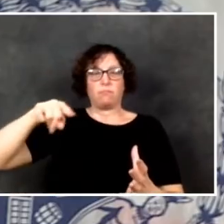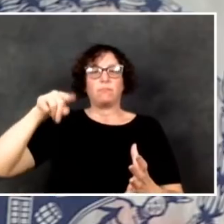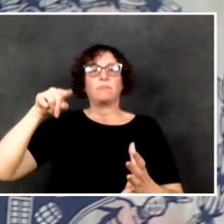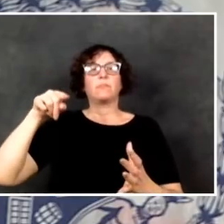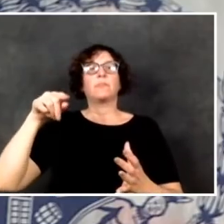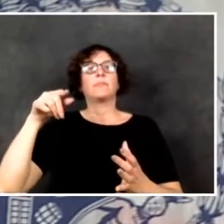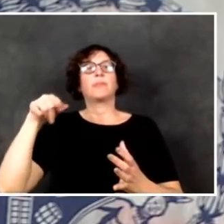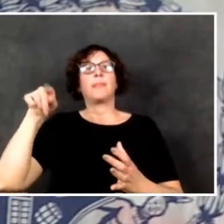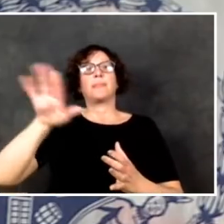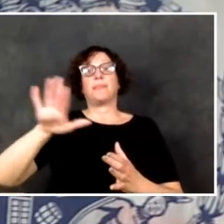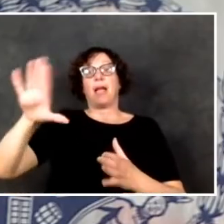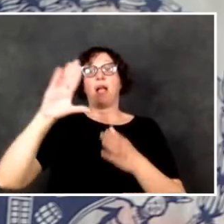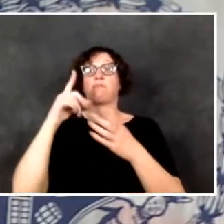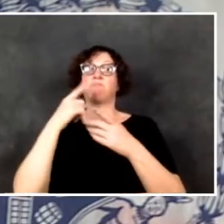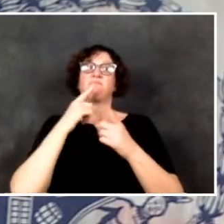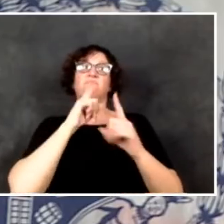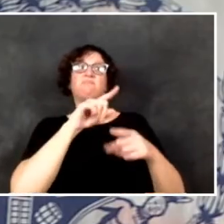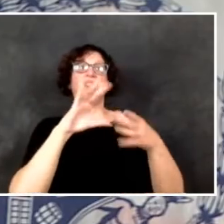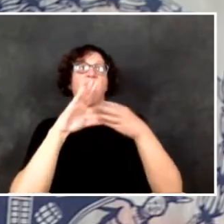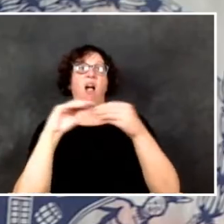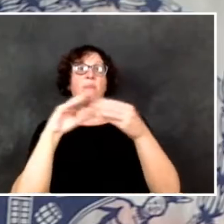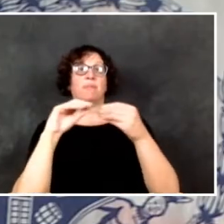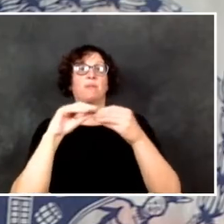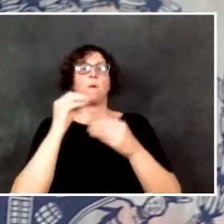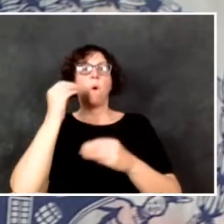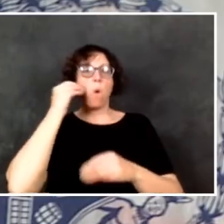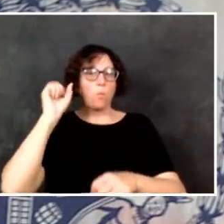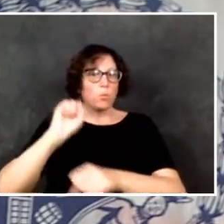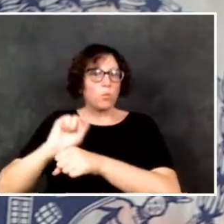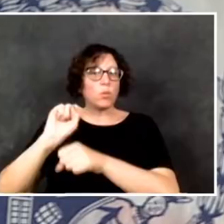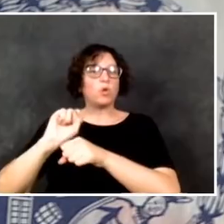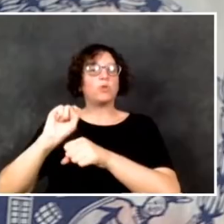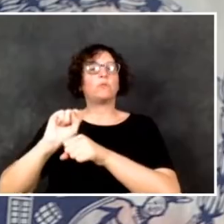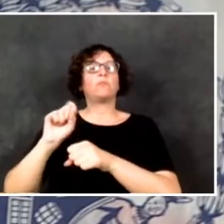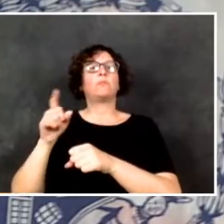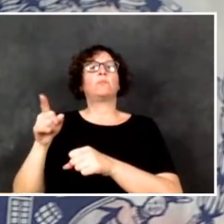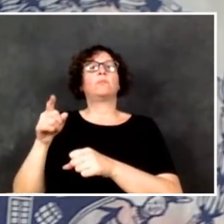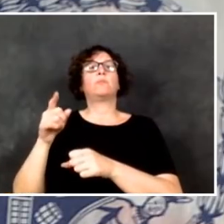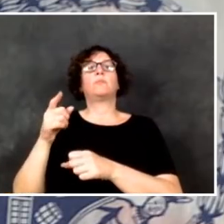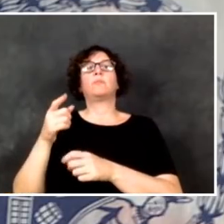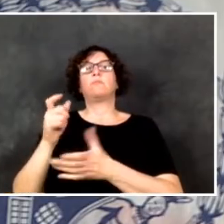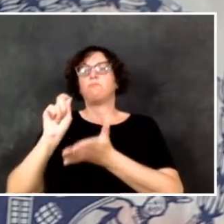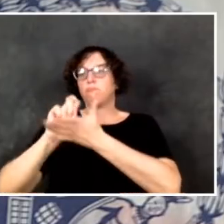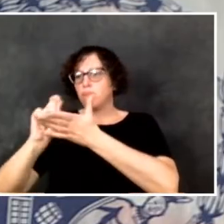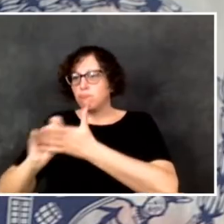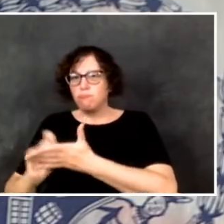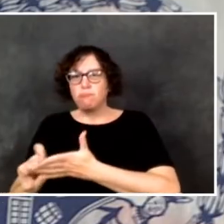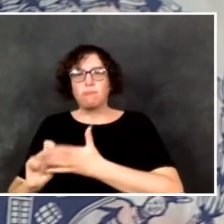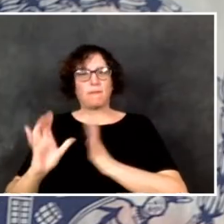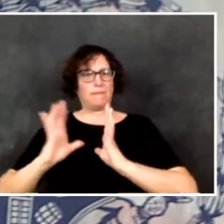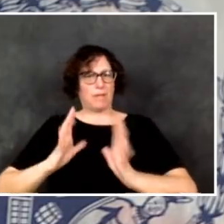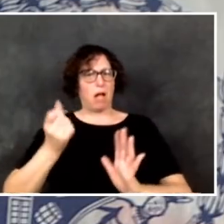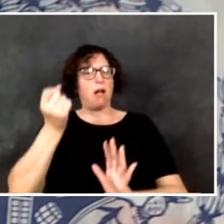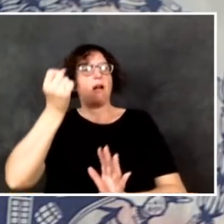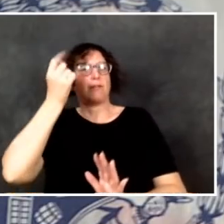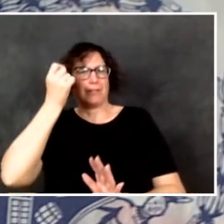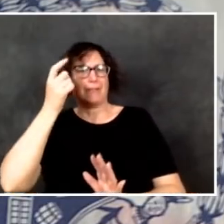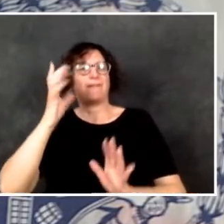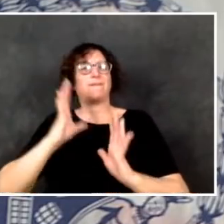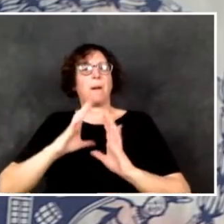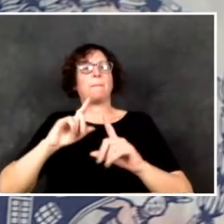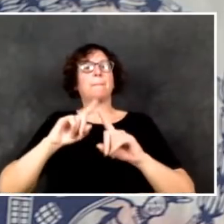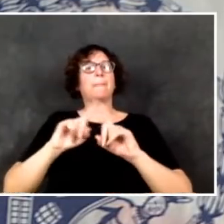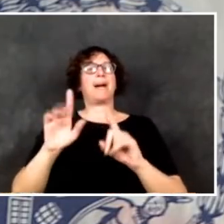and collected, and students are getting feedback. But the real need that they have is